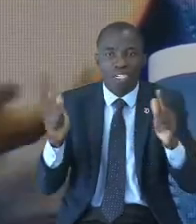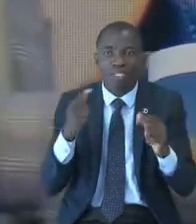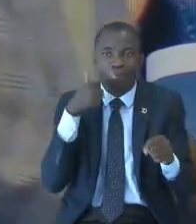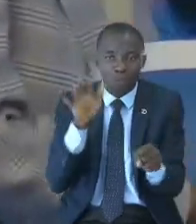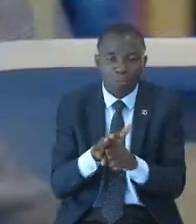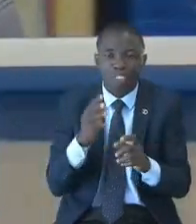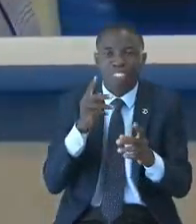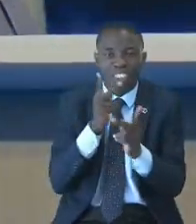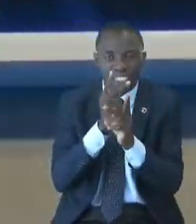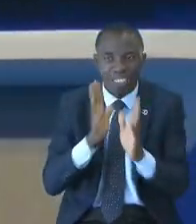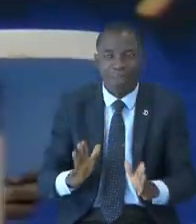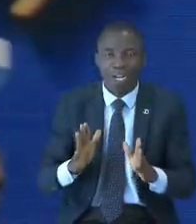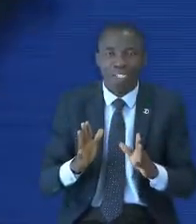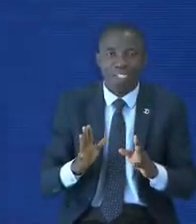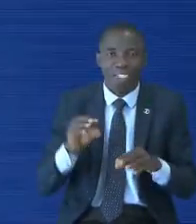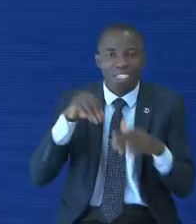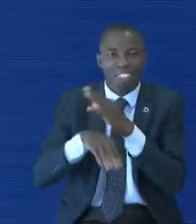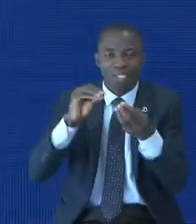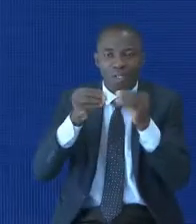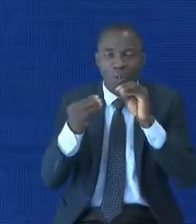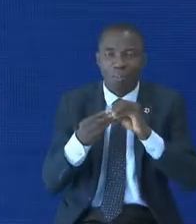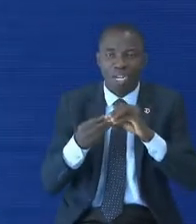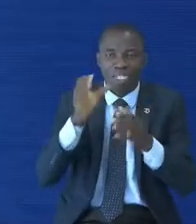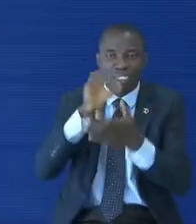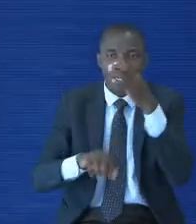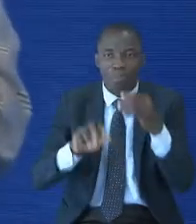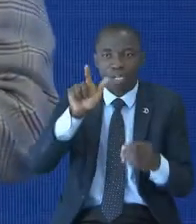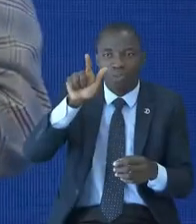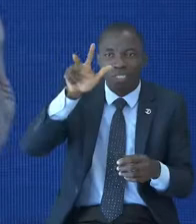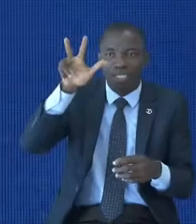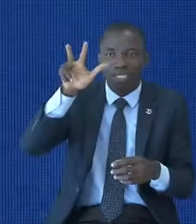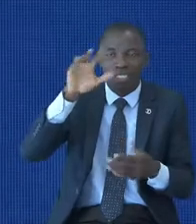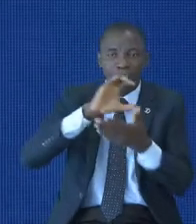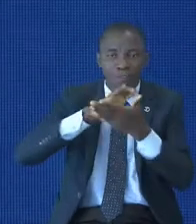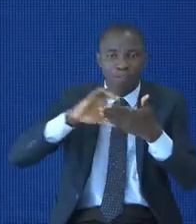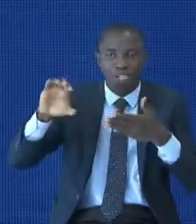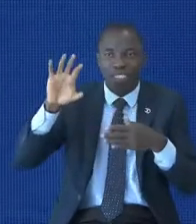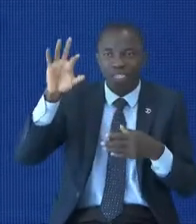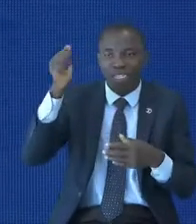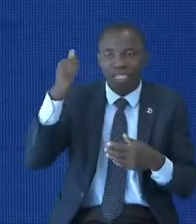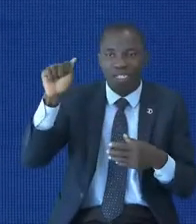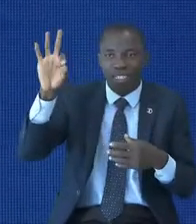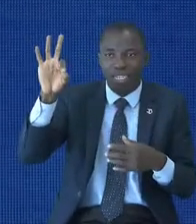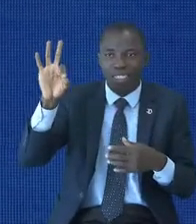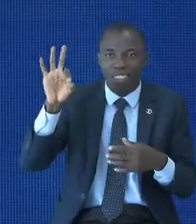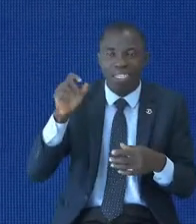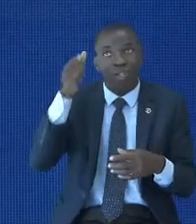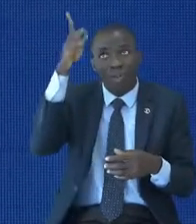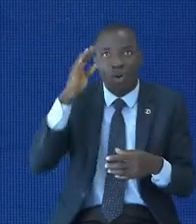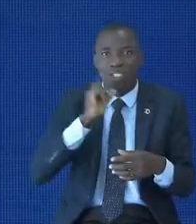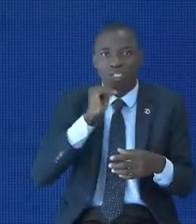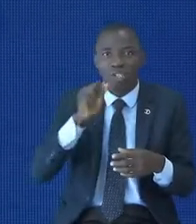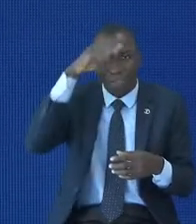at Numbers chapter 23, verse 19. It says, God is not a man that he should